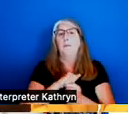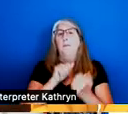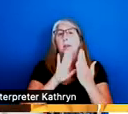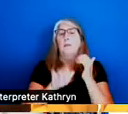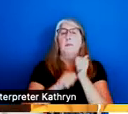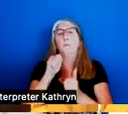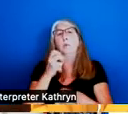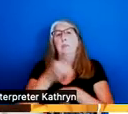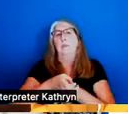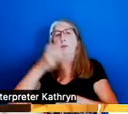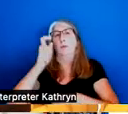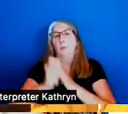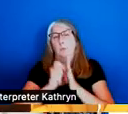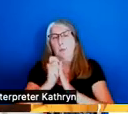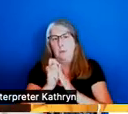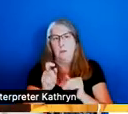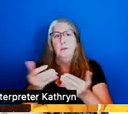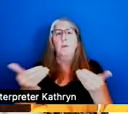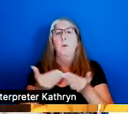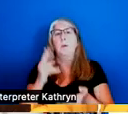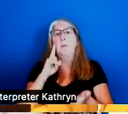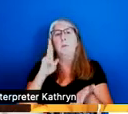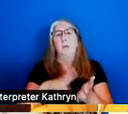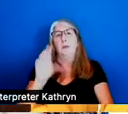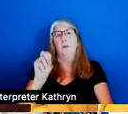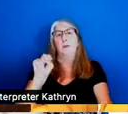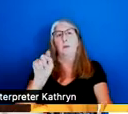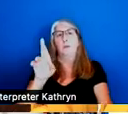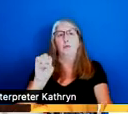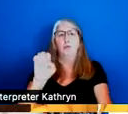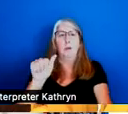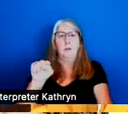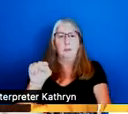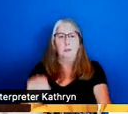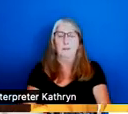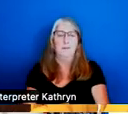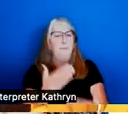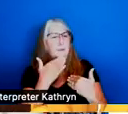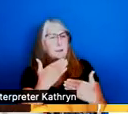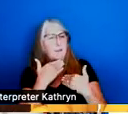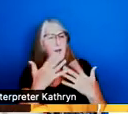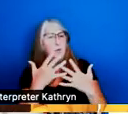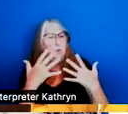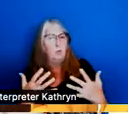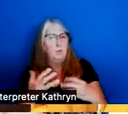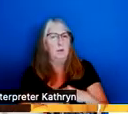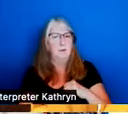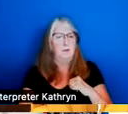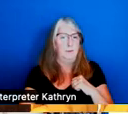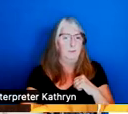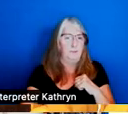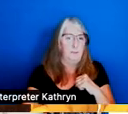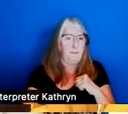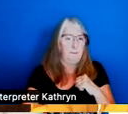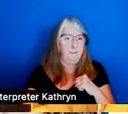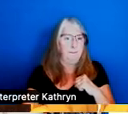most difficult moments. Welcome, Secretary Contreras. Thank you. Thank you so much for allowing